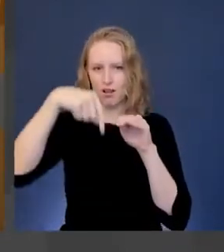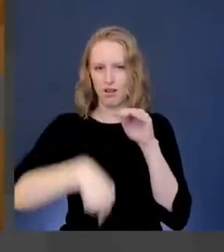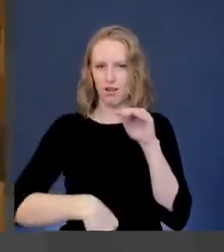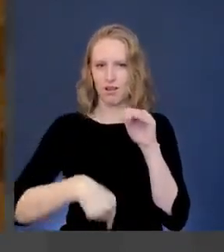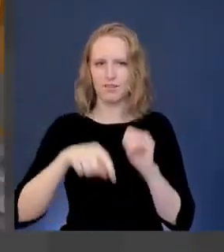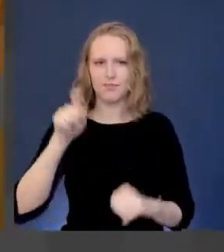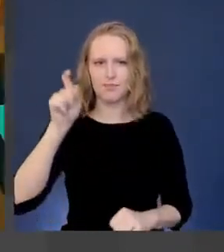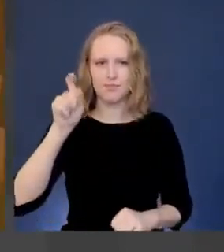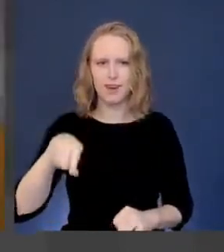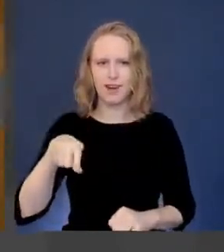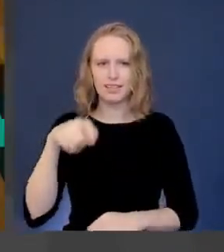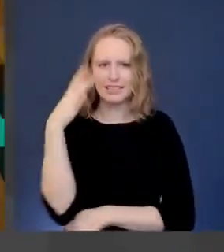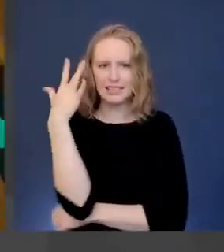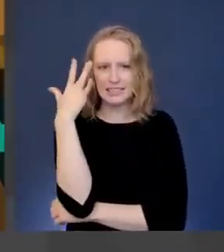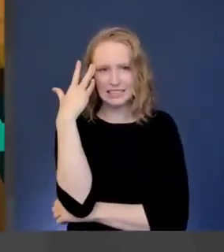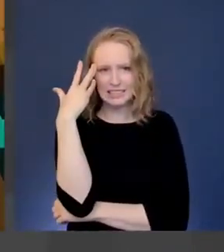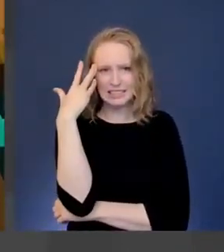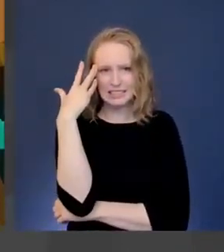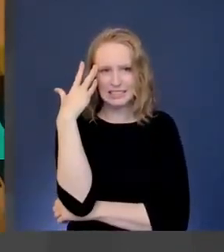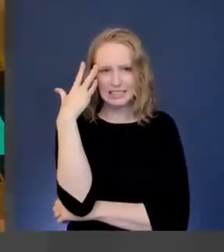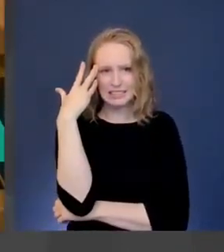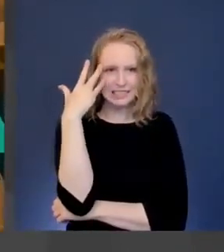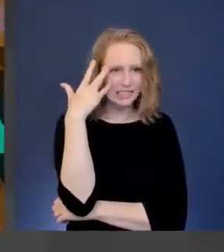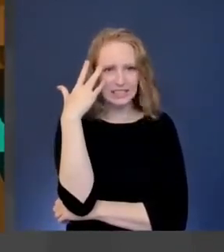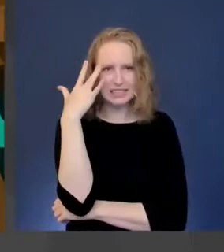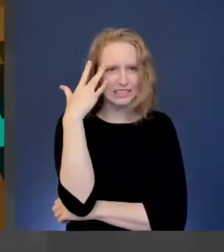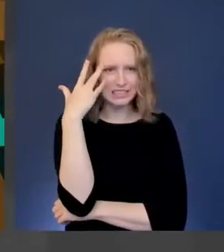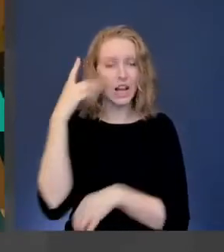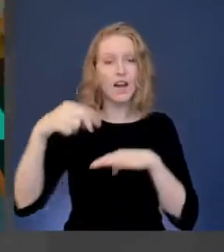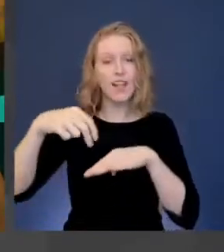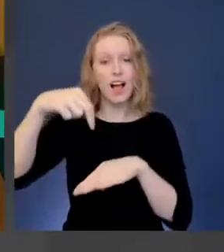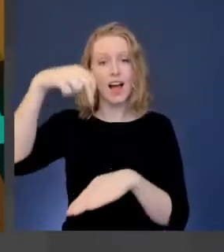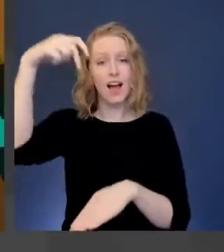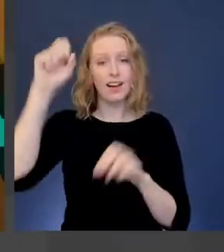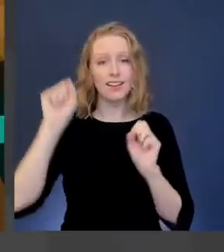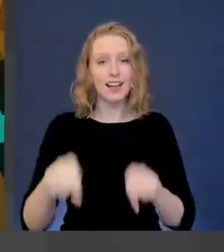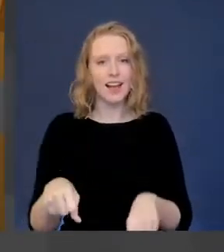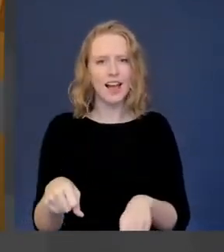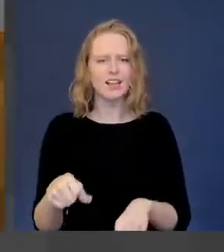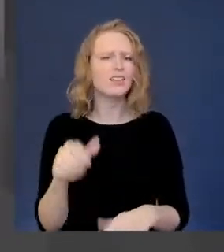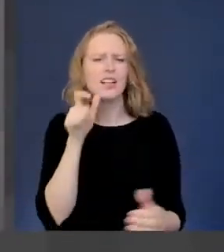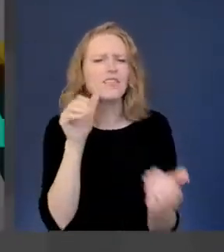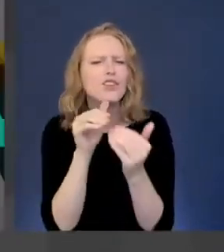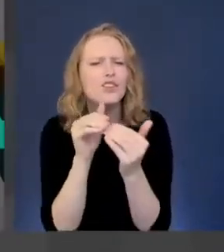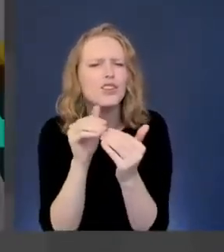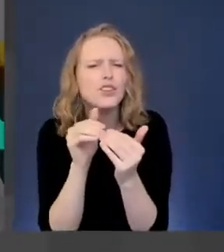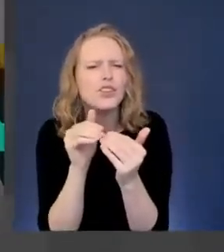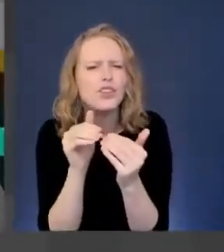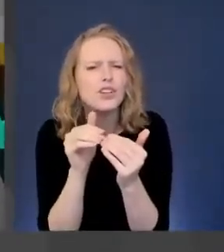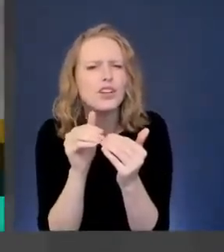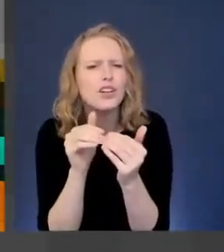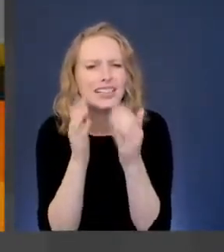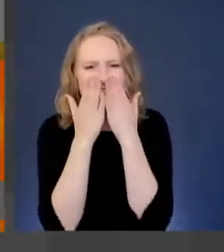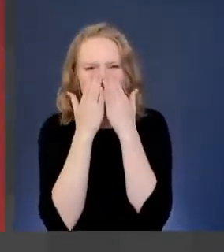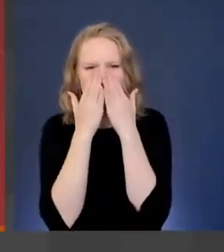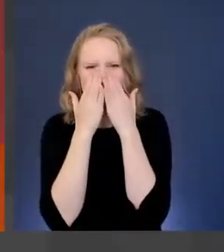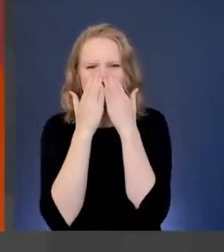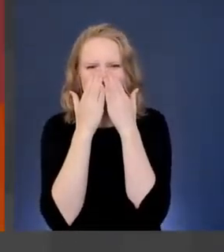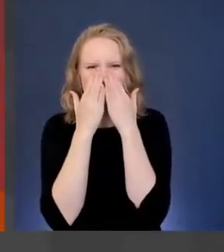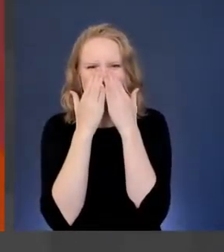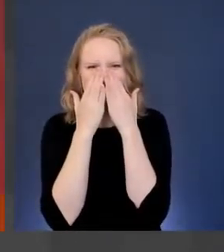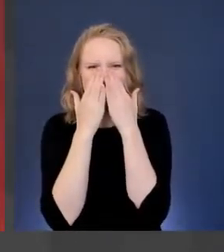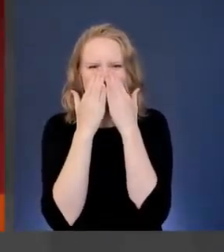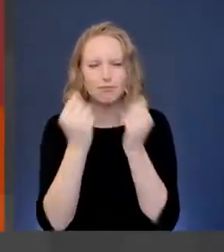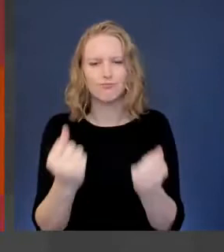Okay, in big okay. trouble. No, I can fly out. I can fly out. Oh, that's not fair. All right, dig it down.